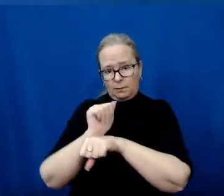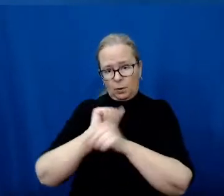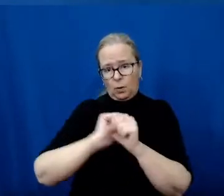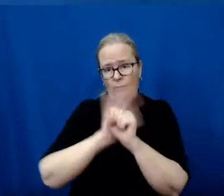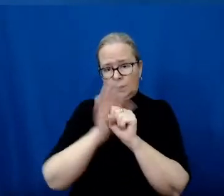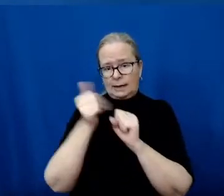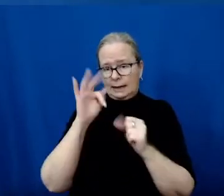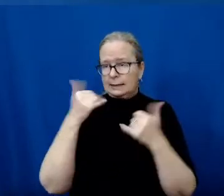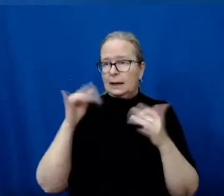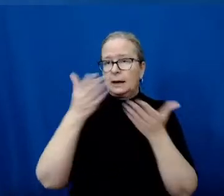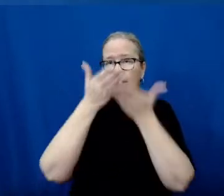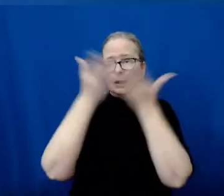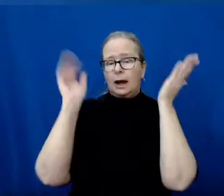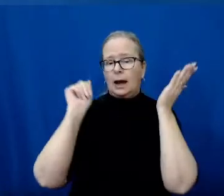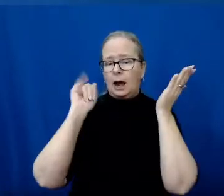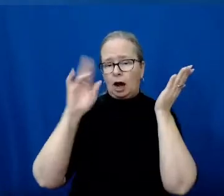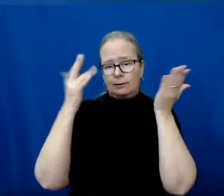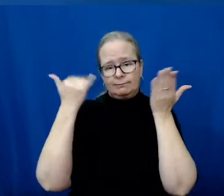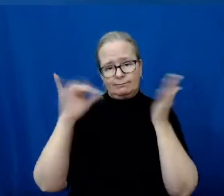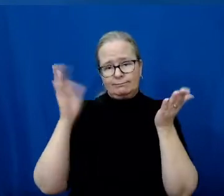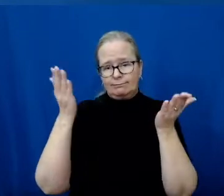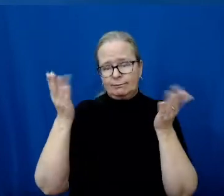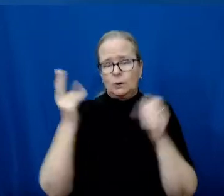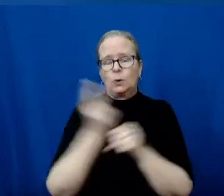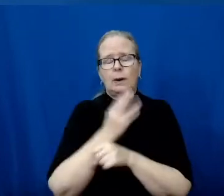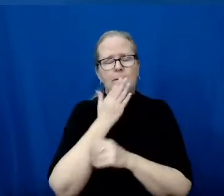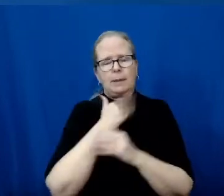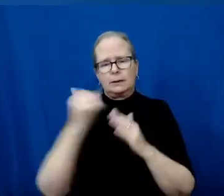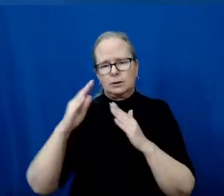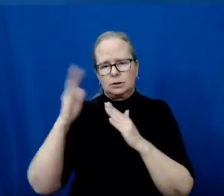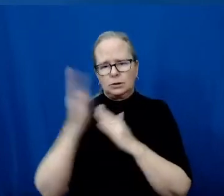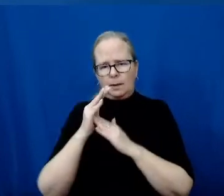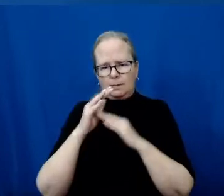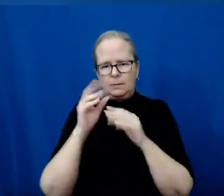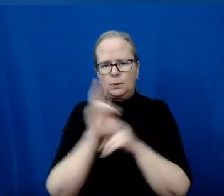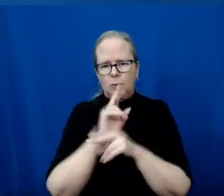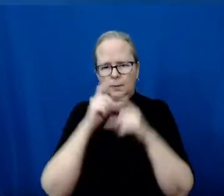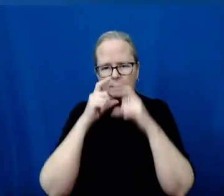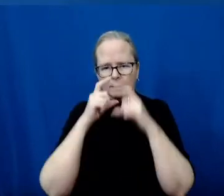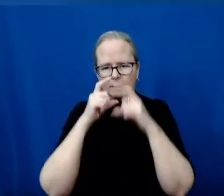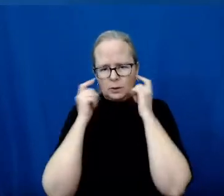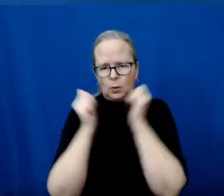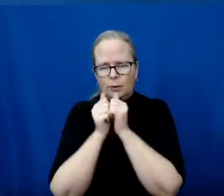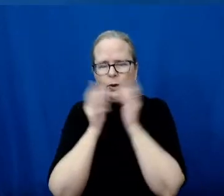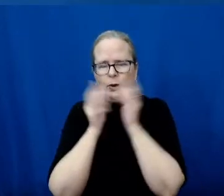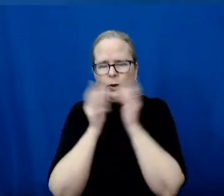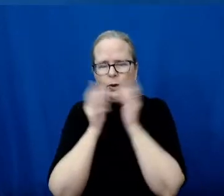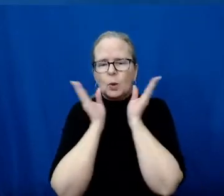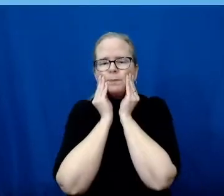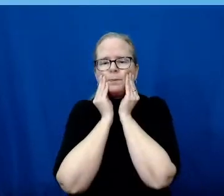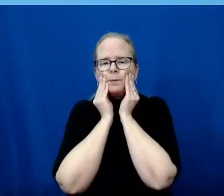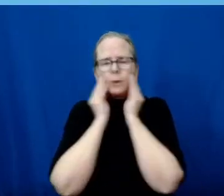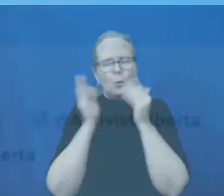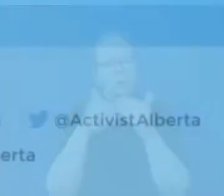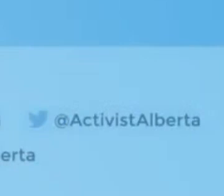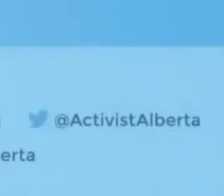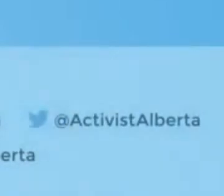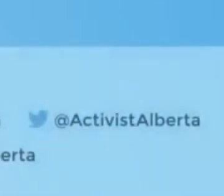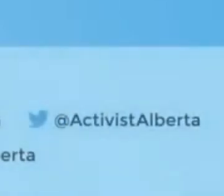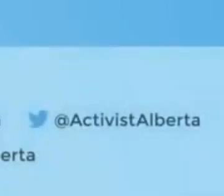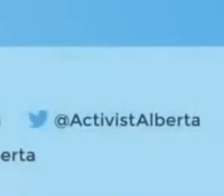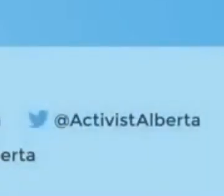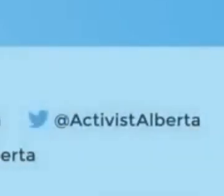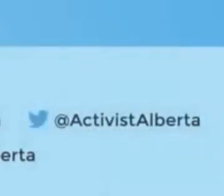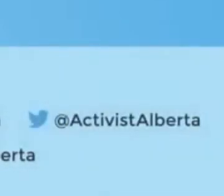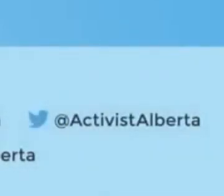mask with a secure fit you have access to, and vaccines are still saving lives.